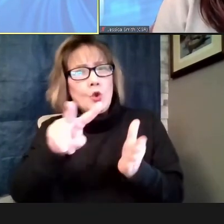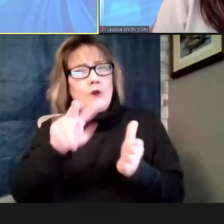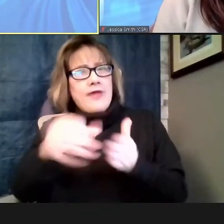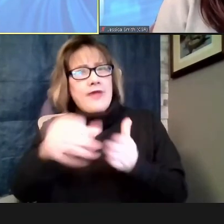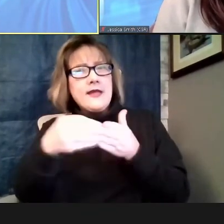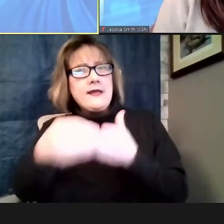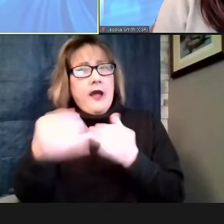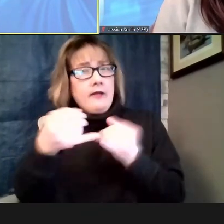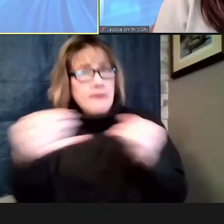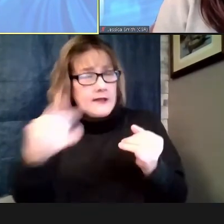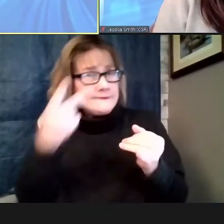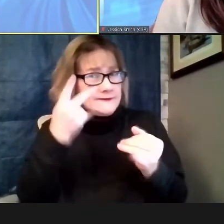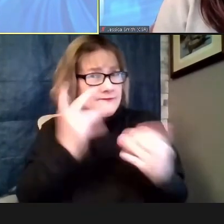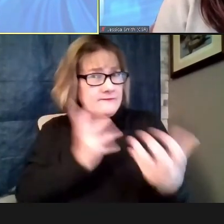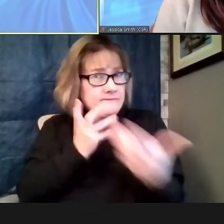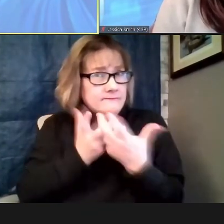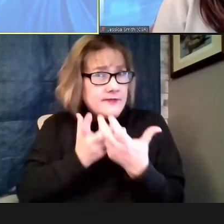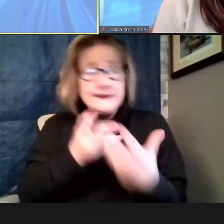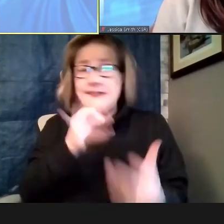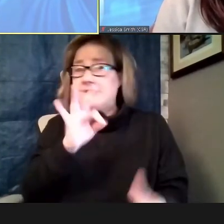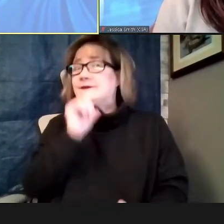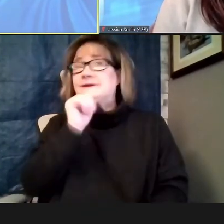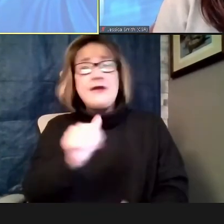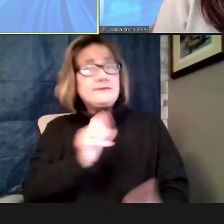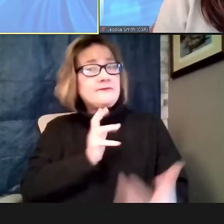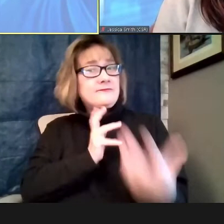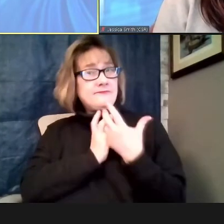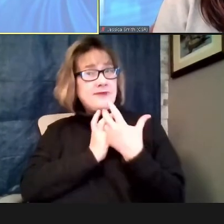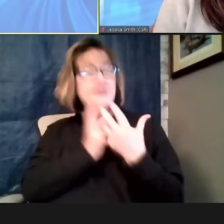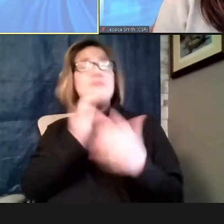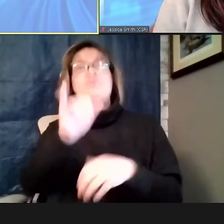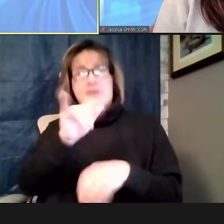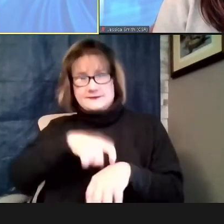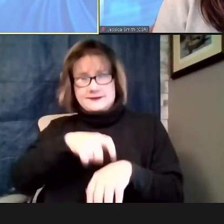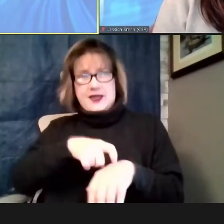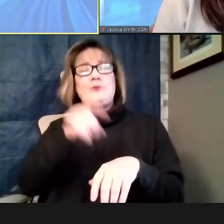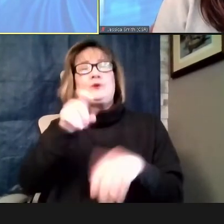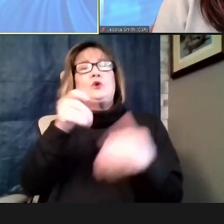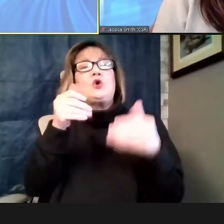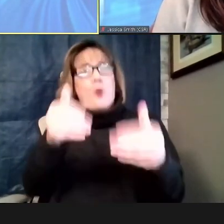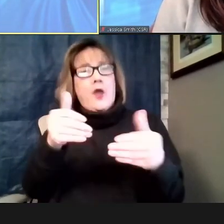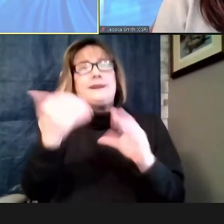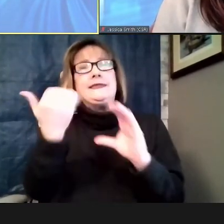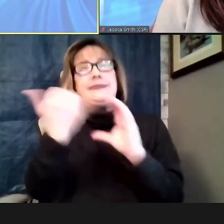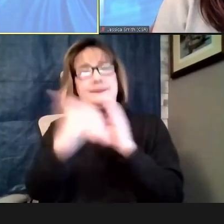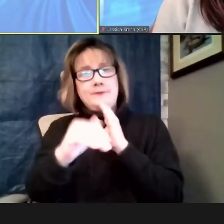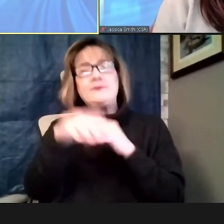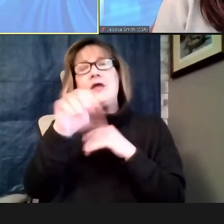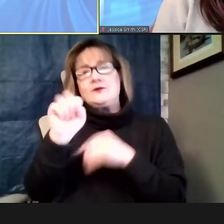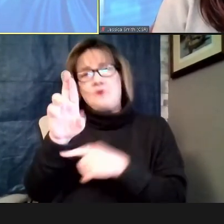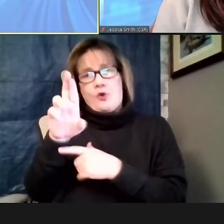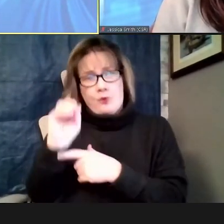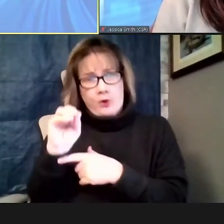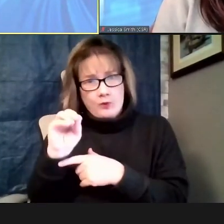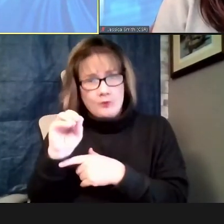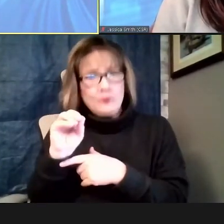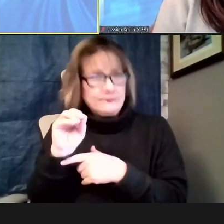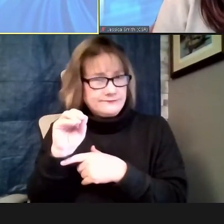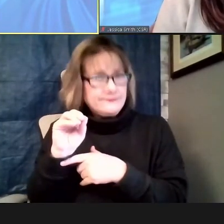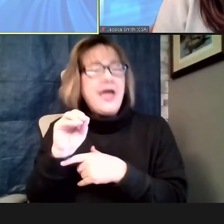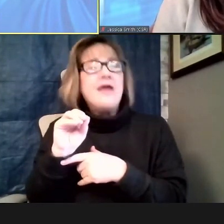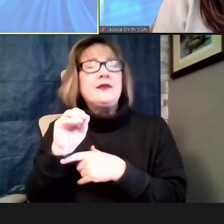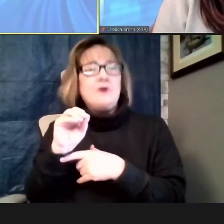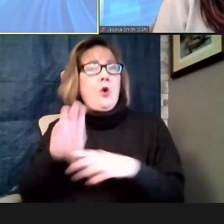if you think it fits. If you think it doesn't, that's the time to go ahead and email the SRO and open